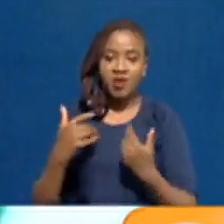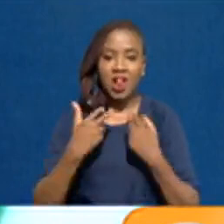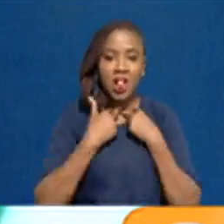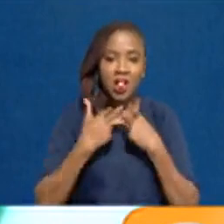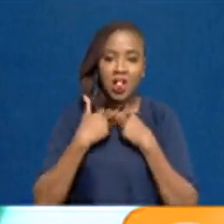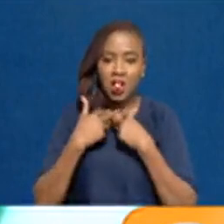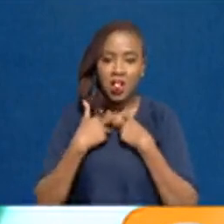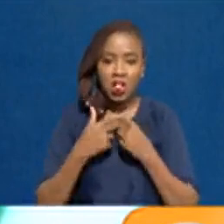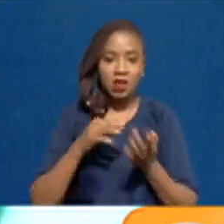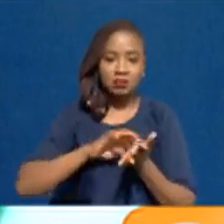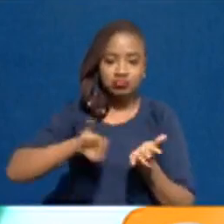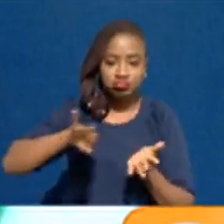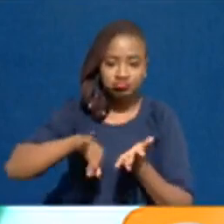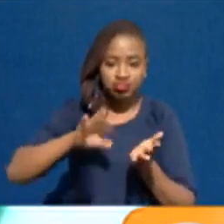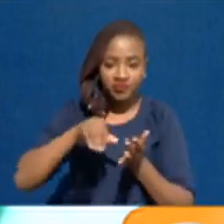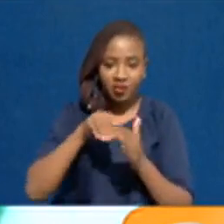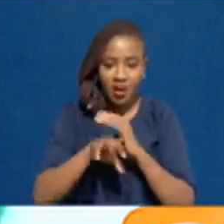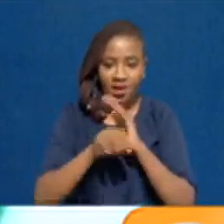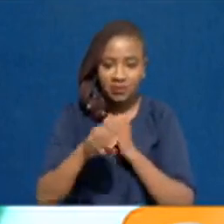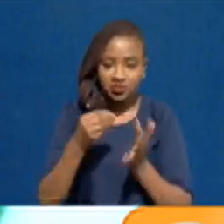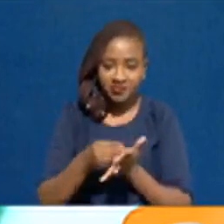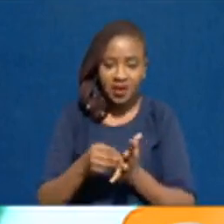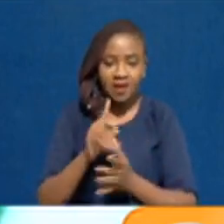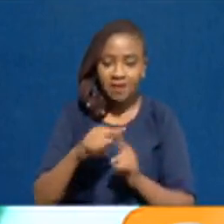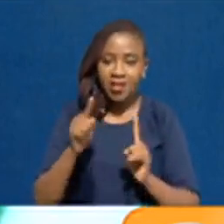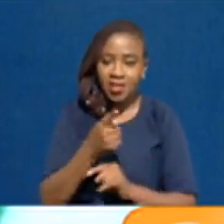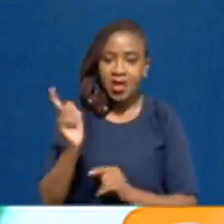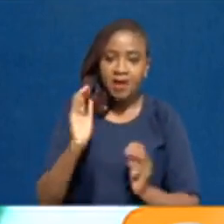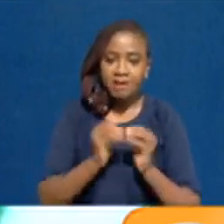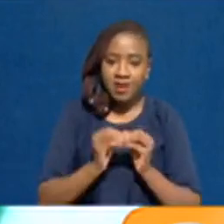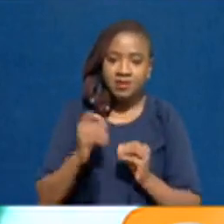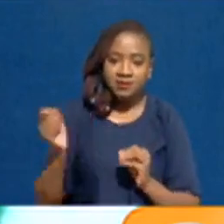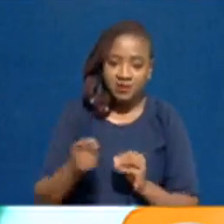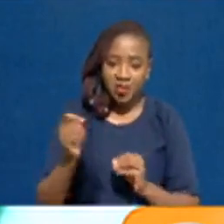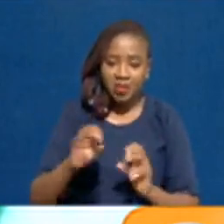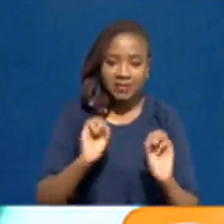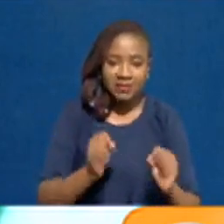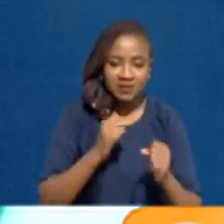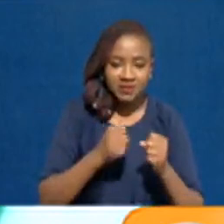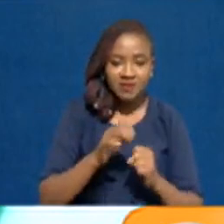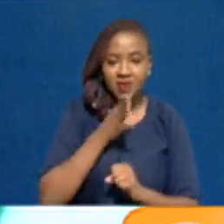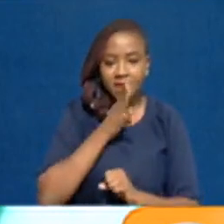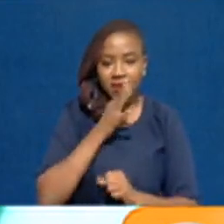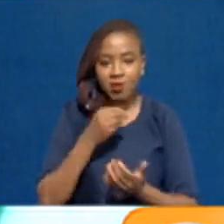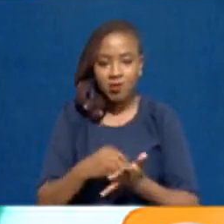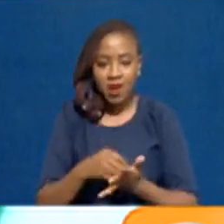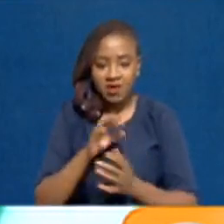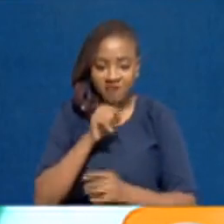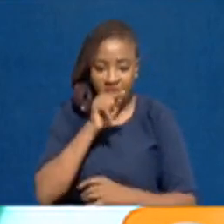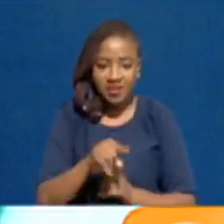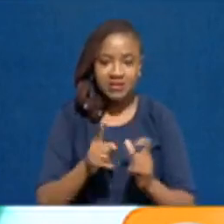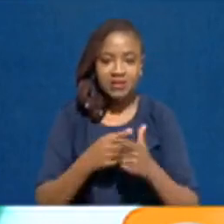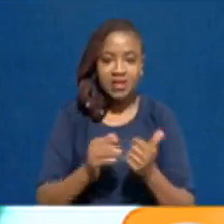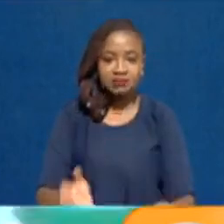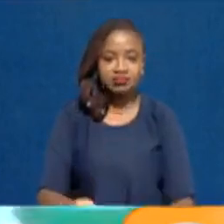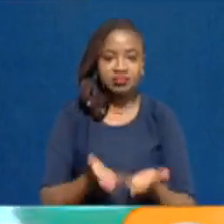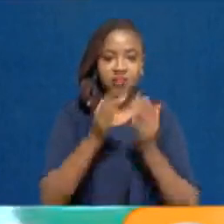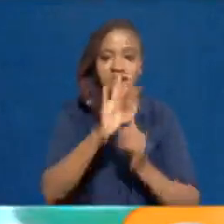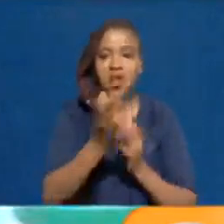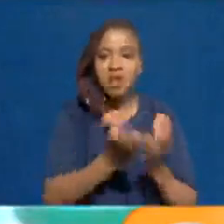financially excluded meet every month to save and borrow money from the table and use it to build their